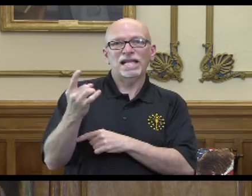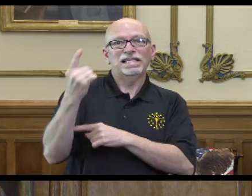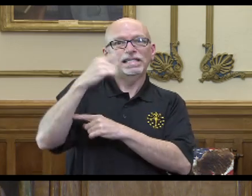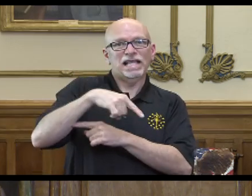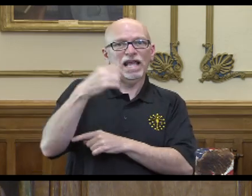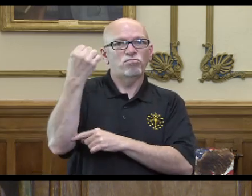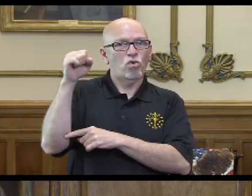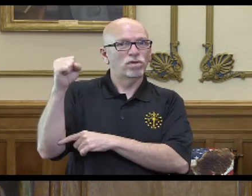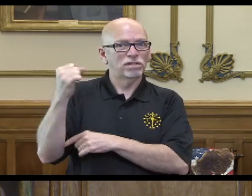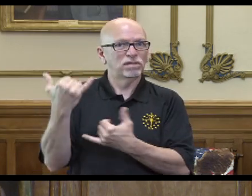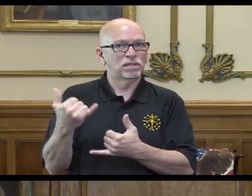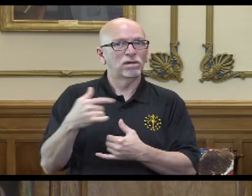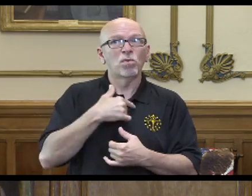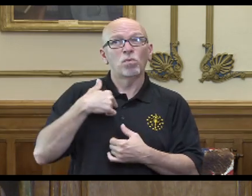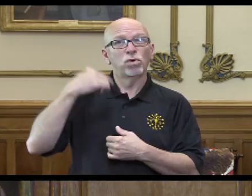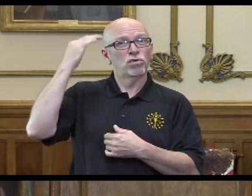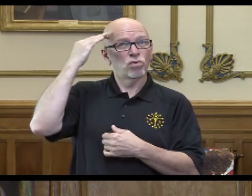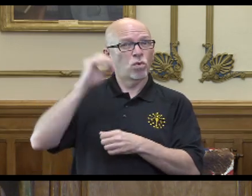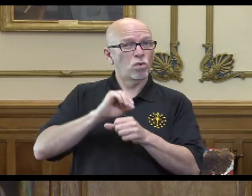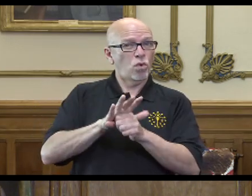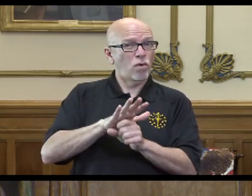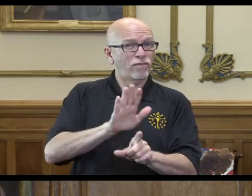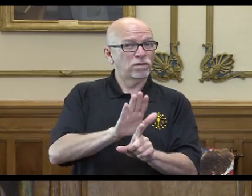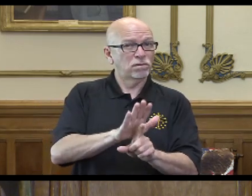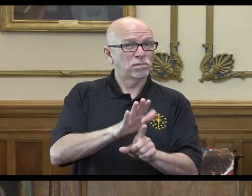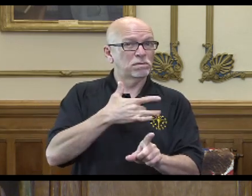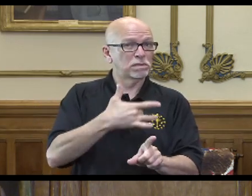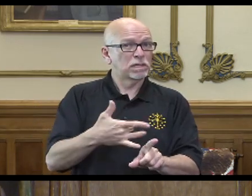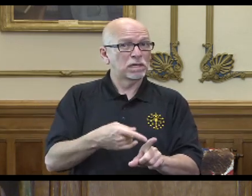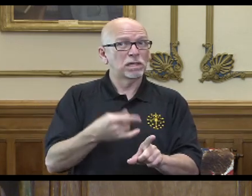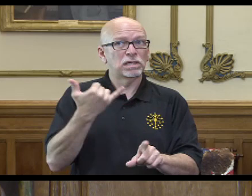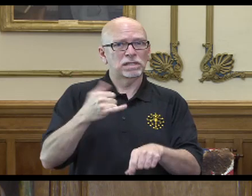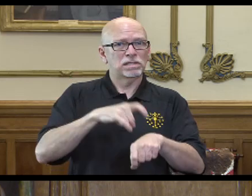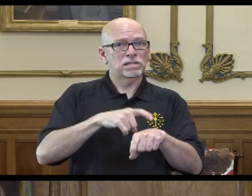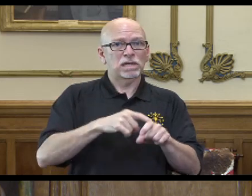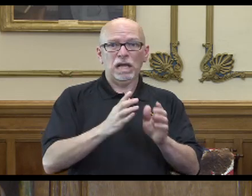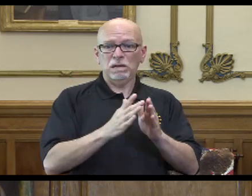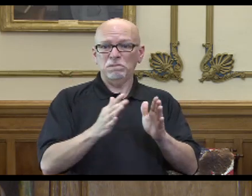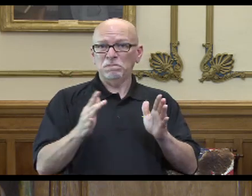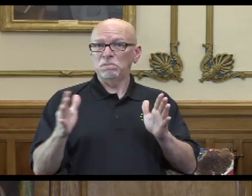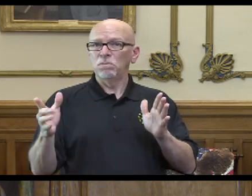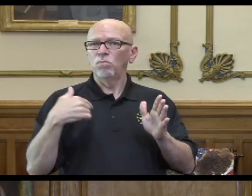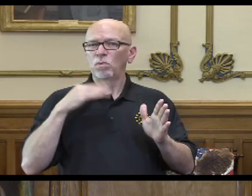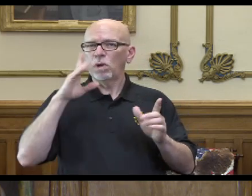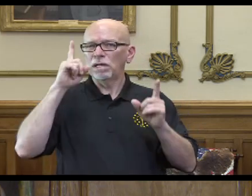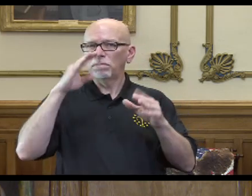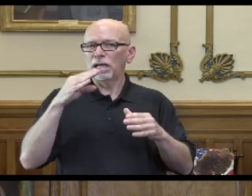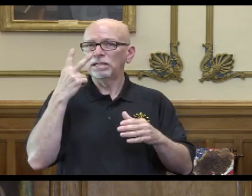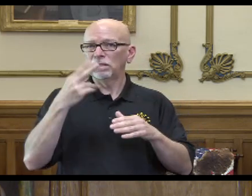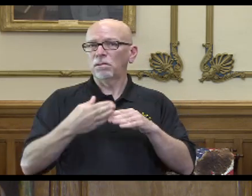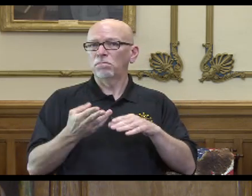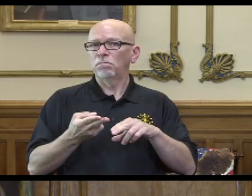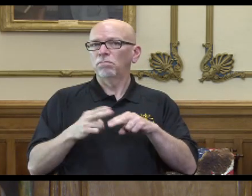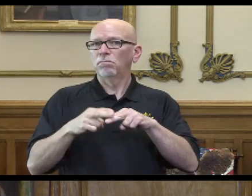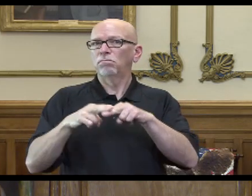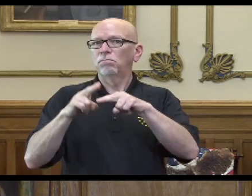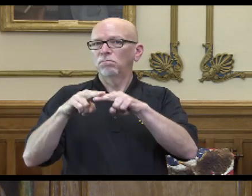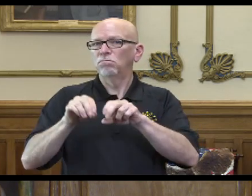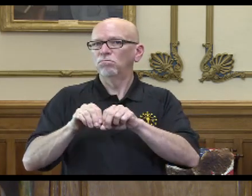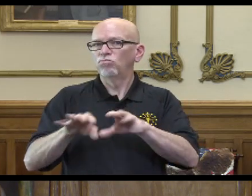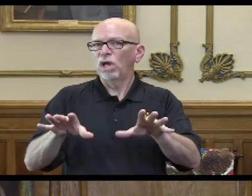protests, and based on what we know about COVID infections, this is the time frame when we would expect to see some increasing level of